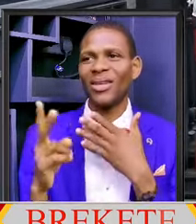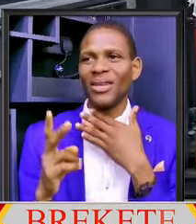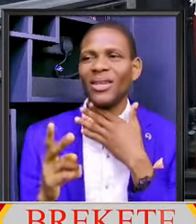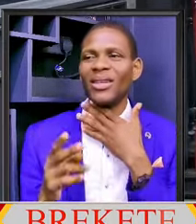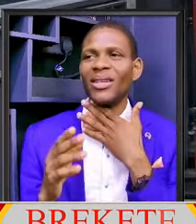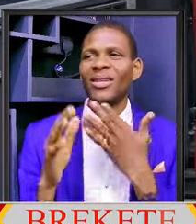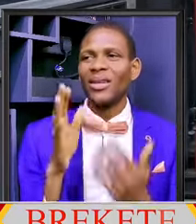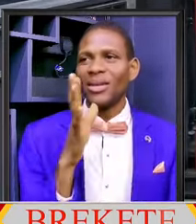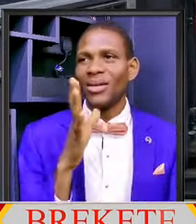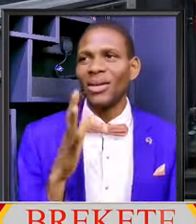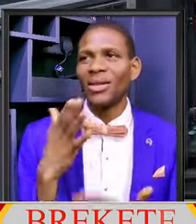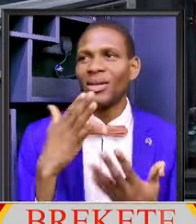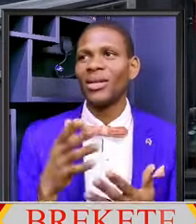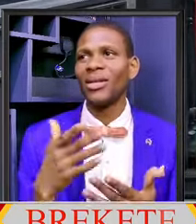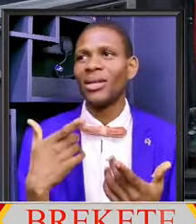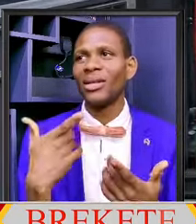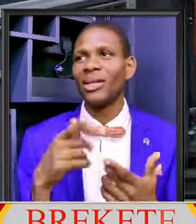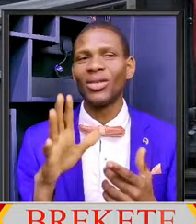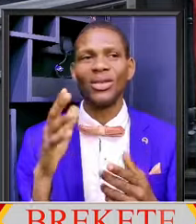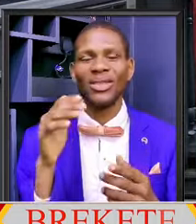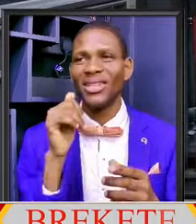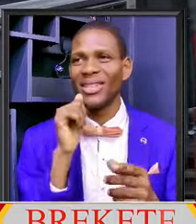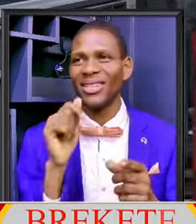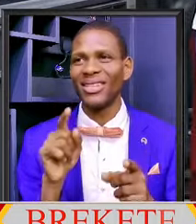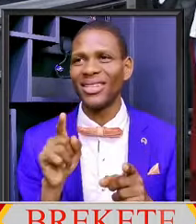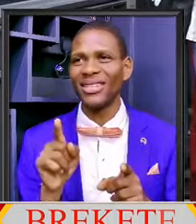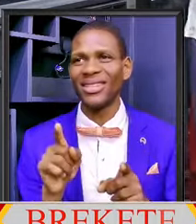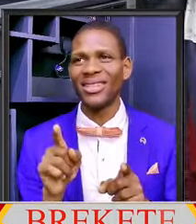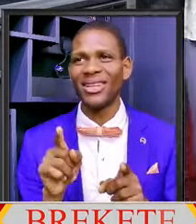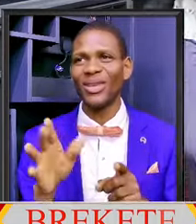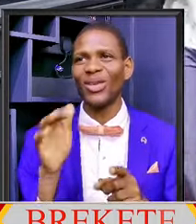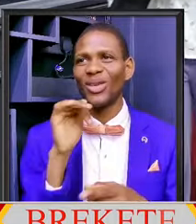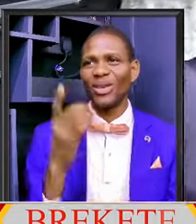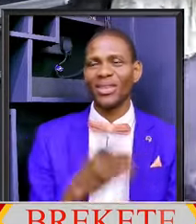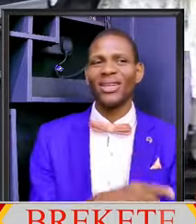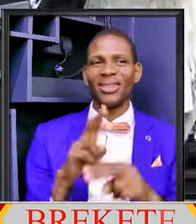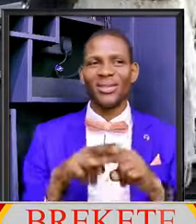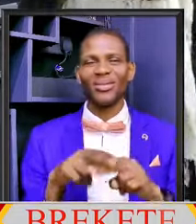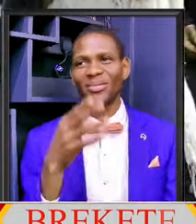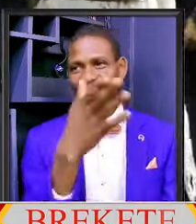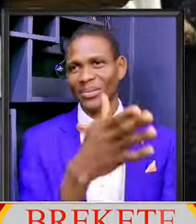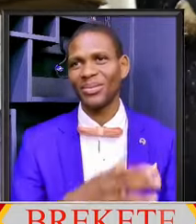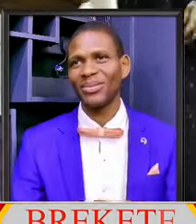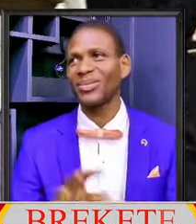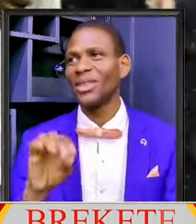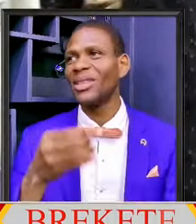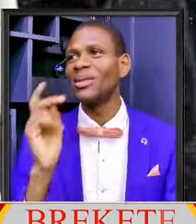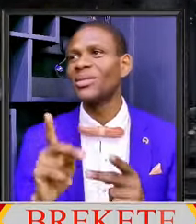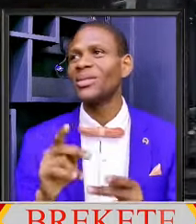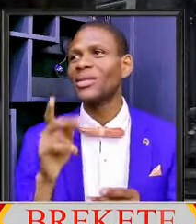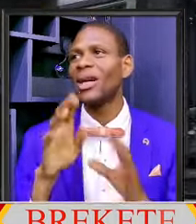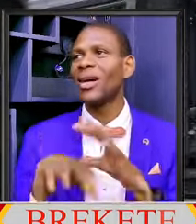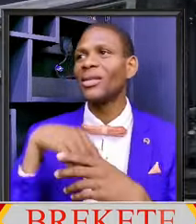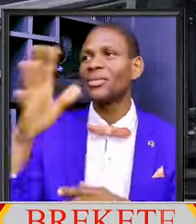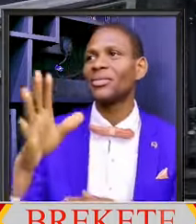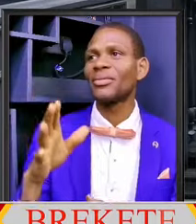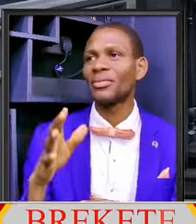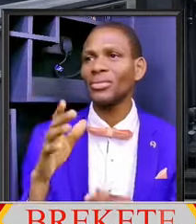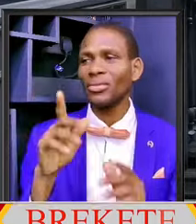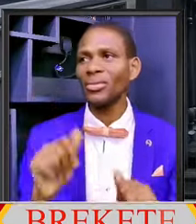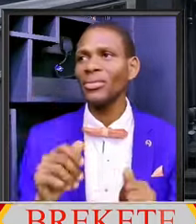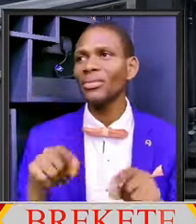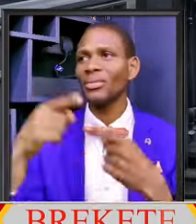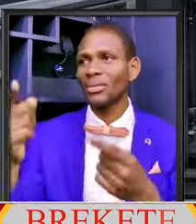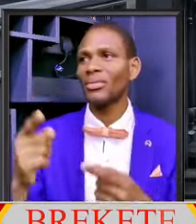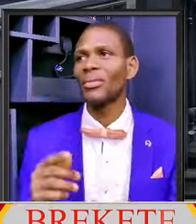Okay, madam. Sir? Make you and your daughter make una go sit down there. Thank you. Because seat no day. Other people there outside. Okay, you can go